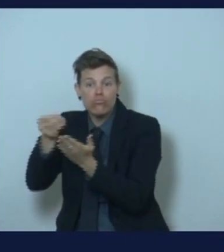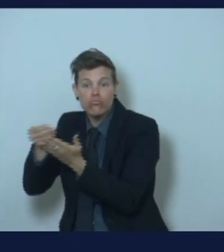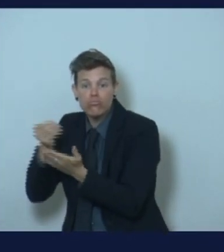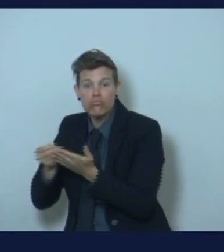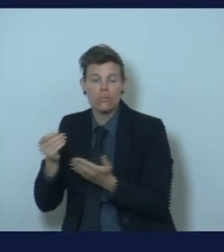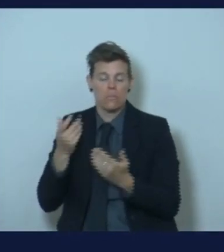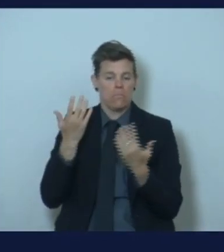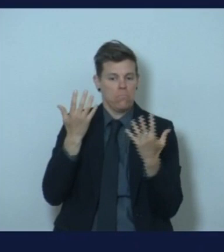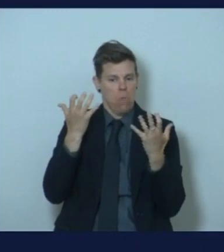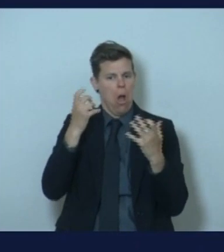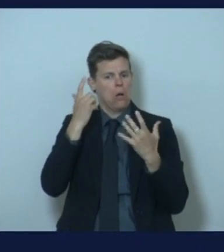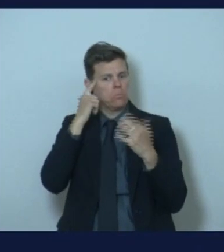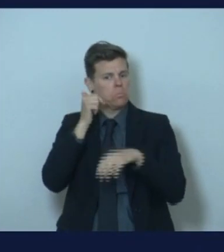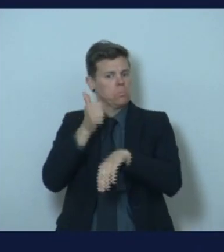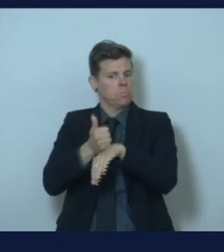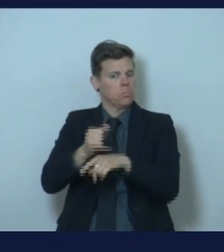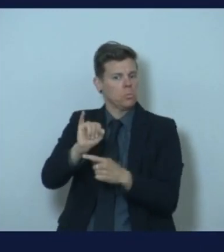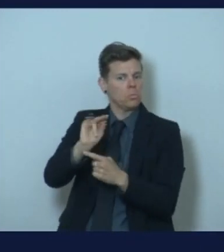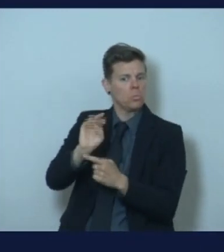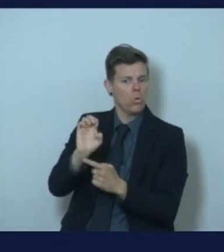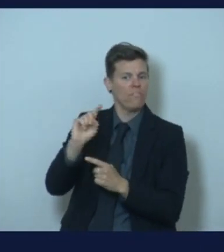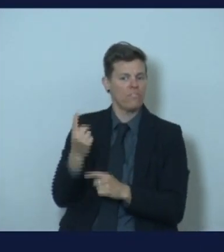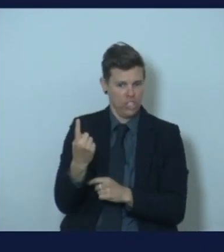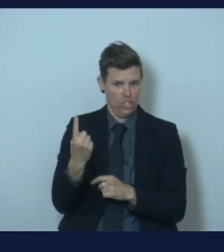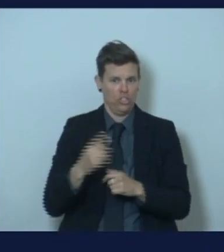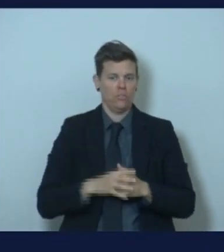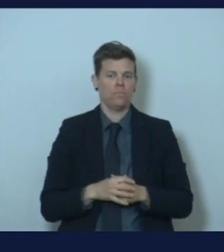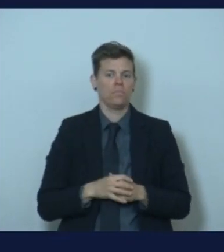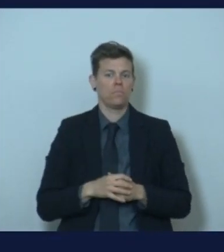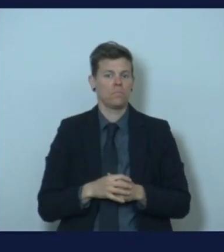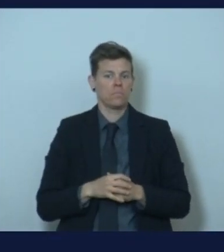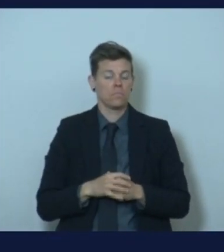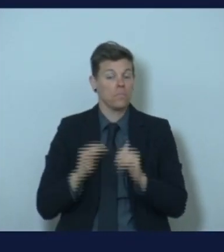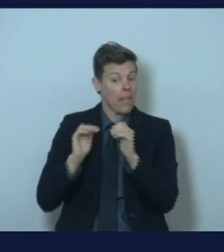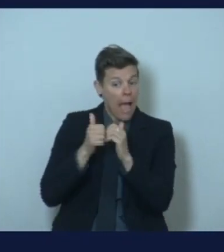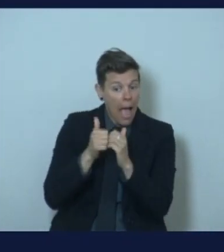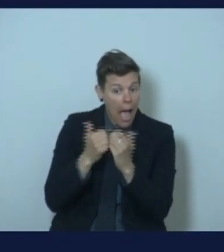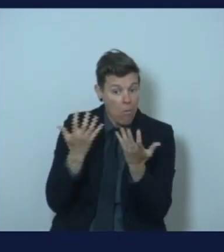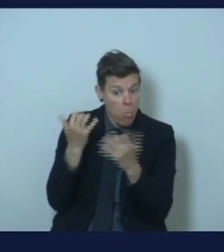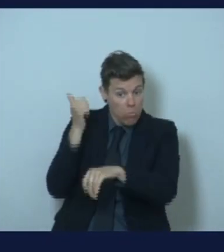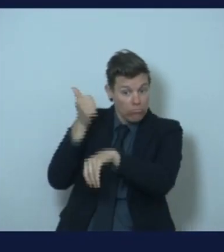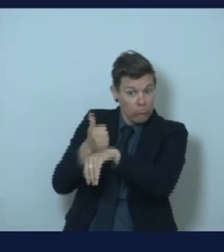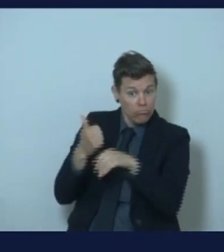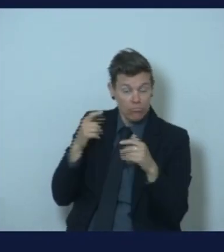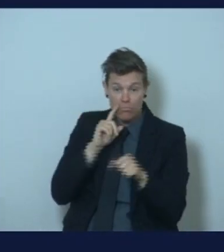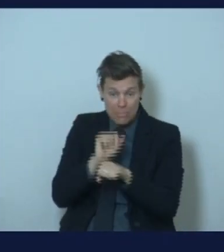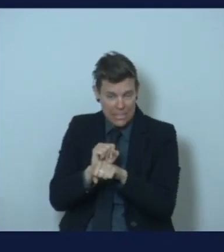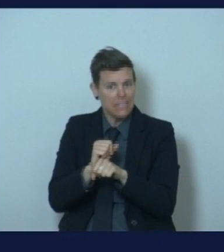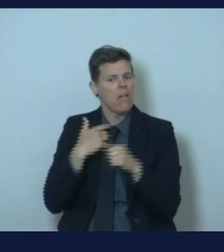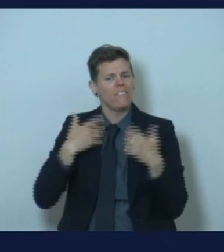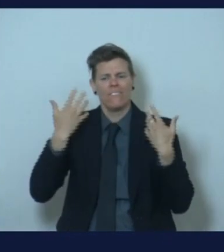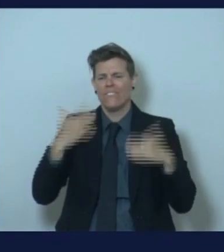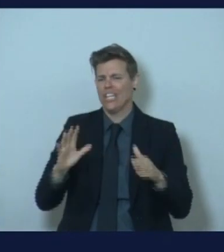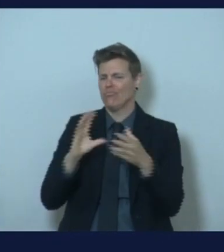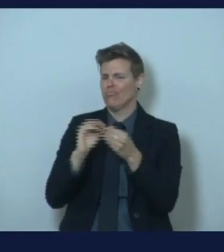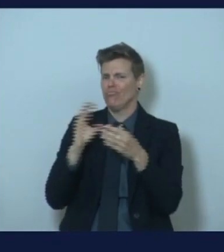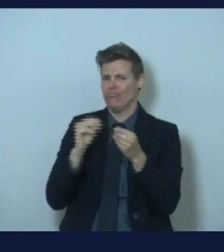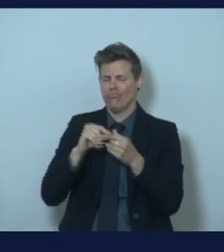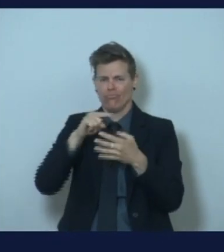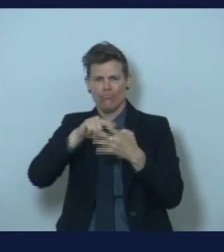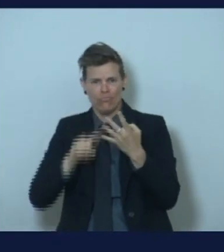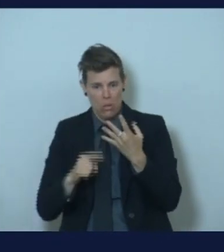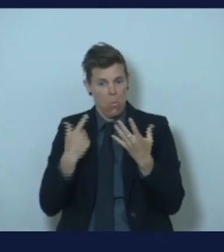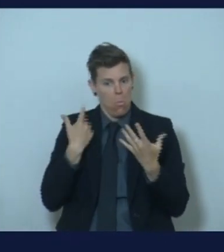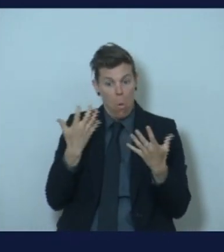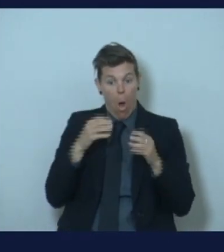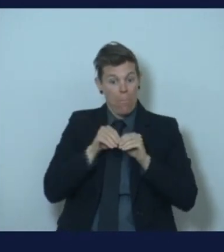things I already said. Reduce the spread of the virus. We keep the virus at bay. We keep socially and physically distant. We